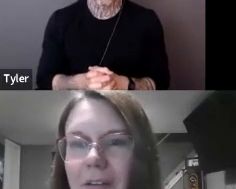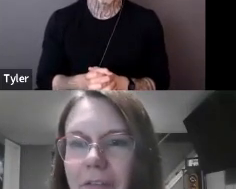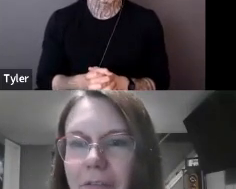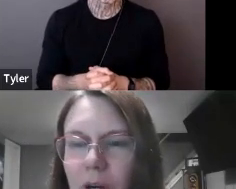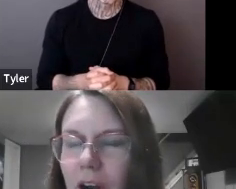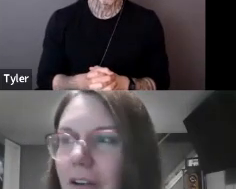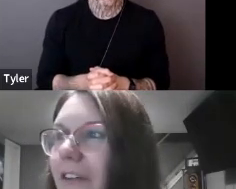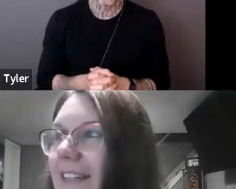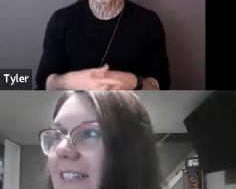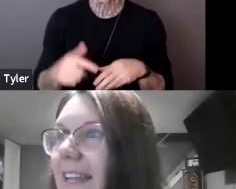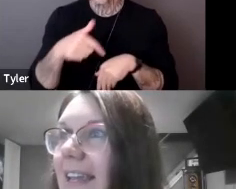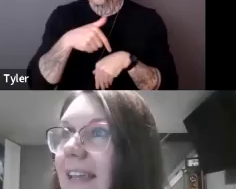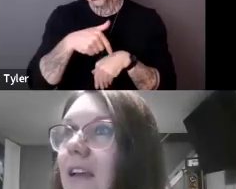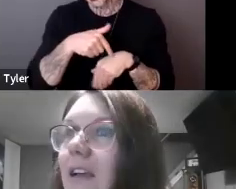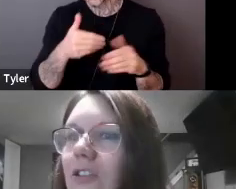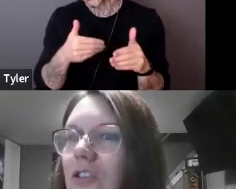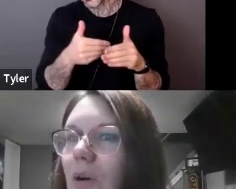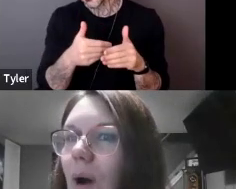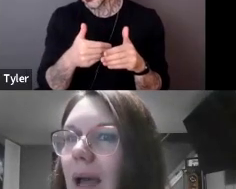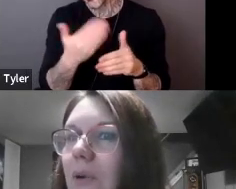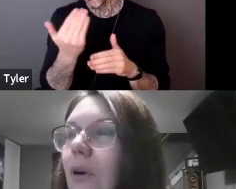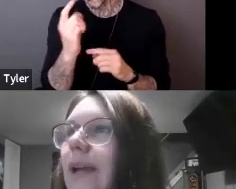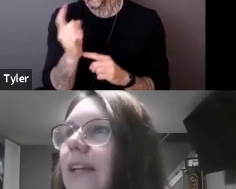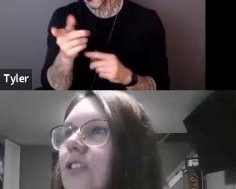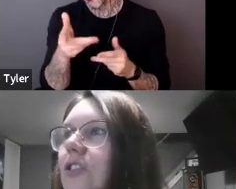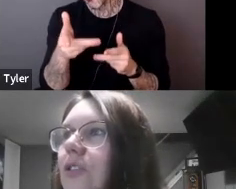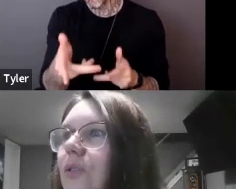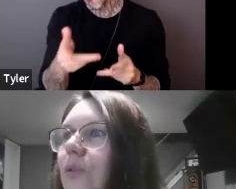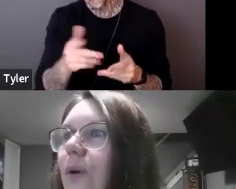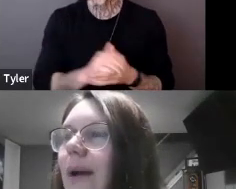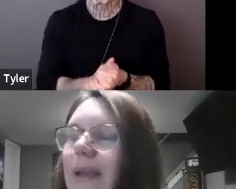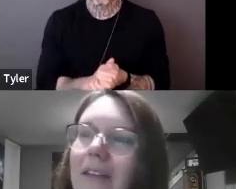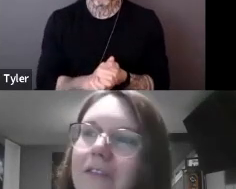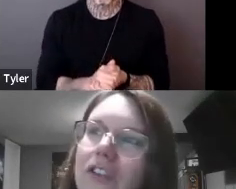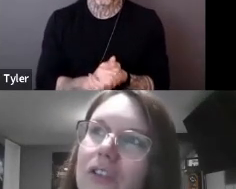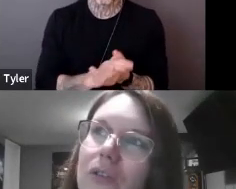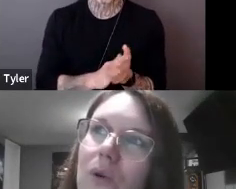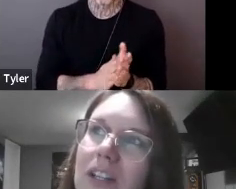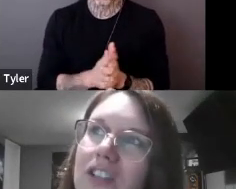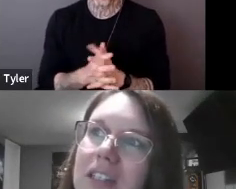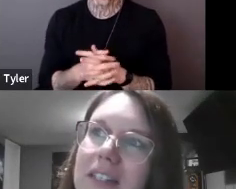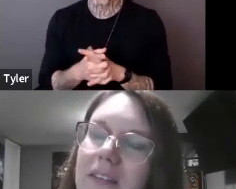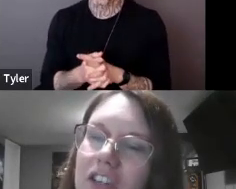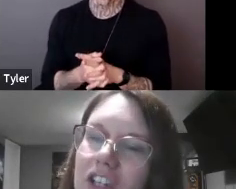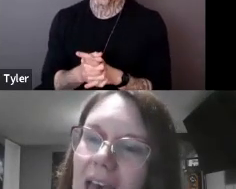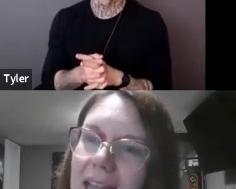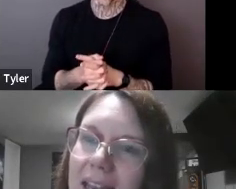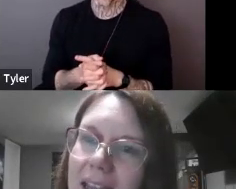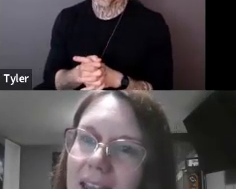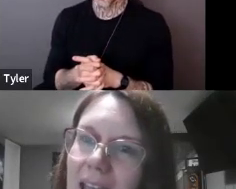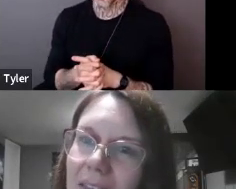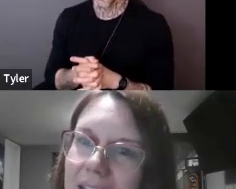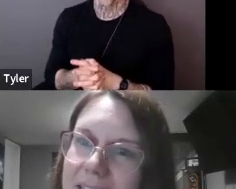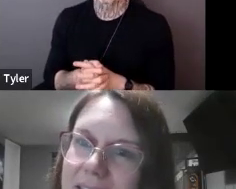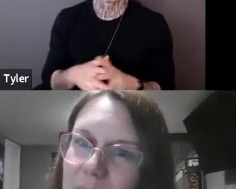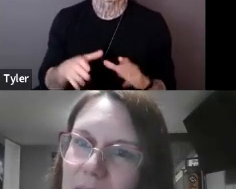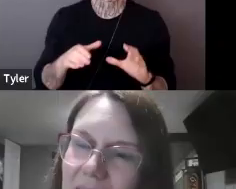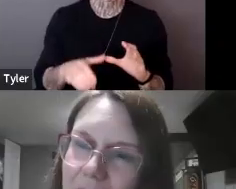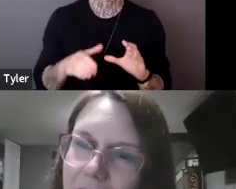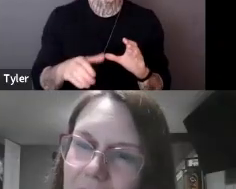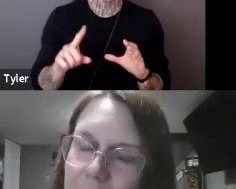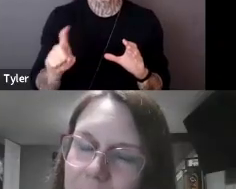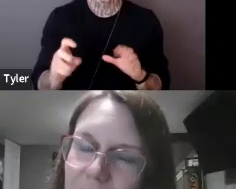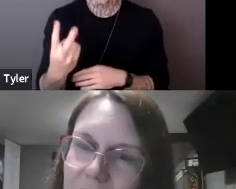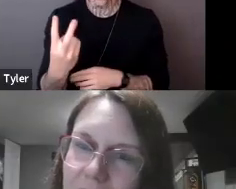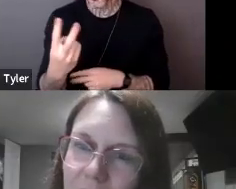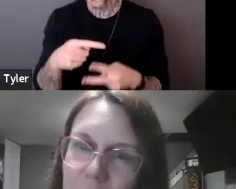left for our event today. So I'm going to, I have 2 questions in the chat, and then I see we